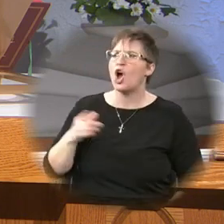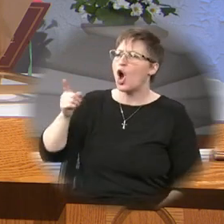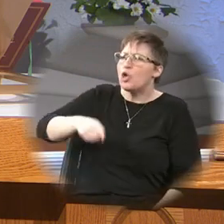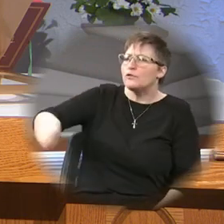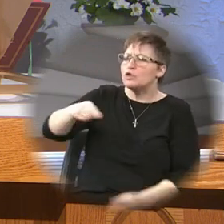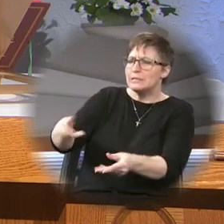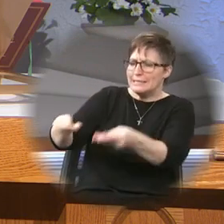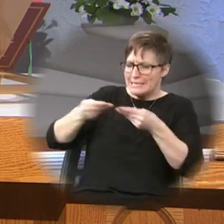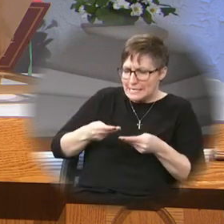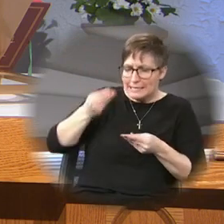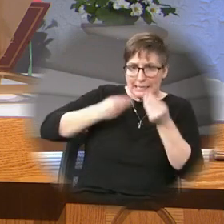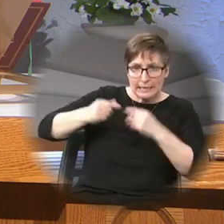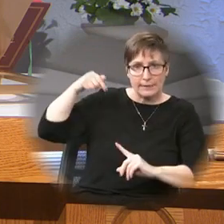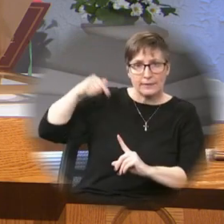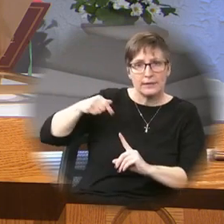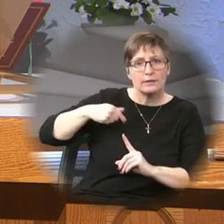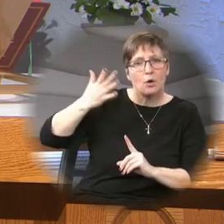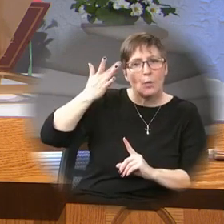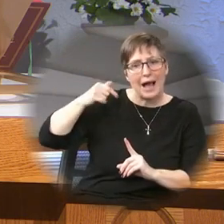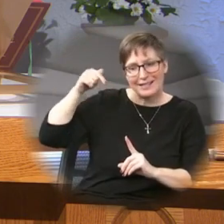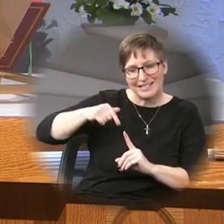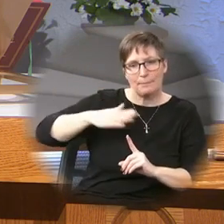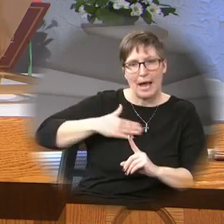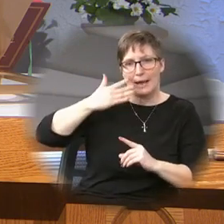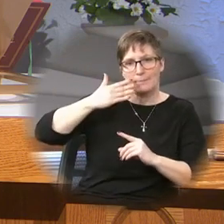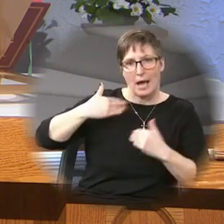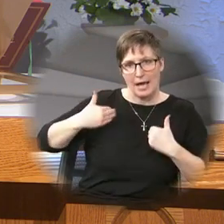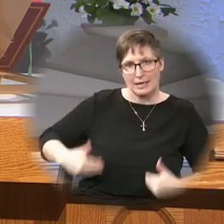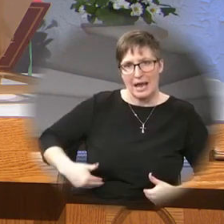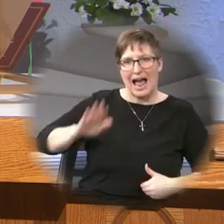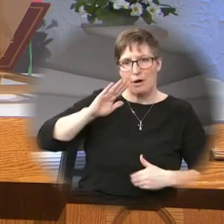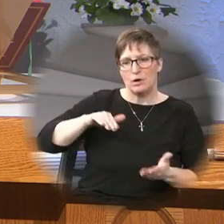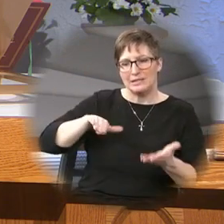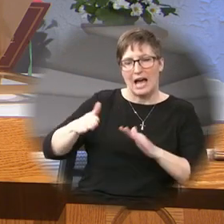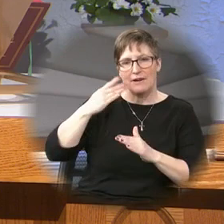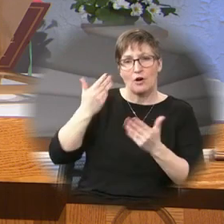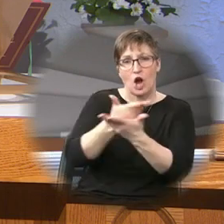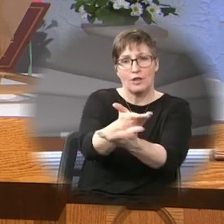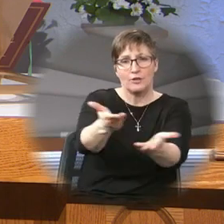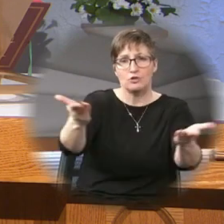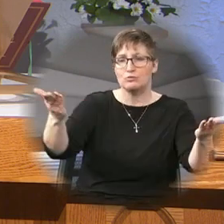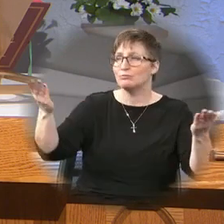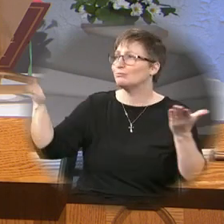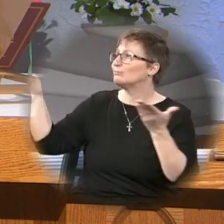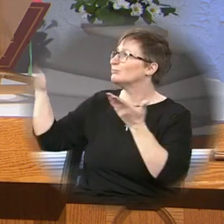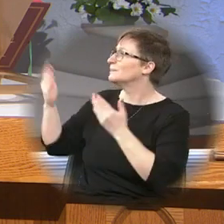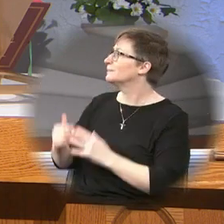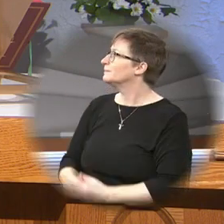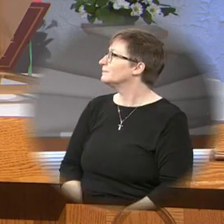this, all of you, and eat of it, for this is my body, which will be given up for you."